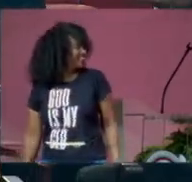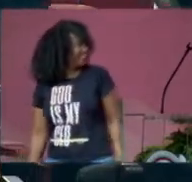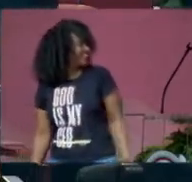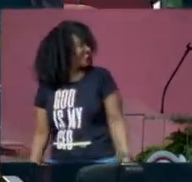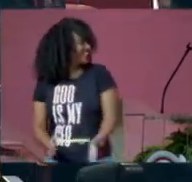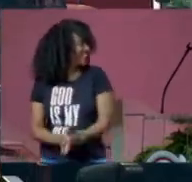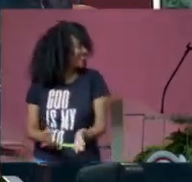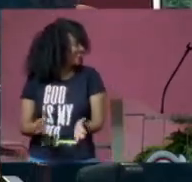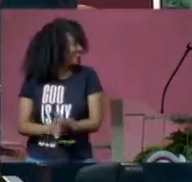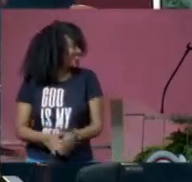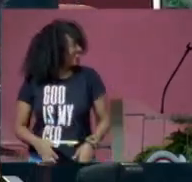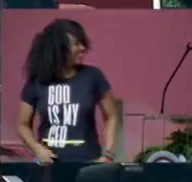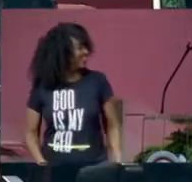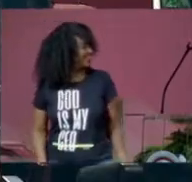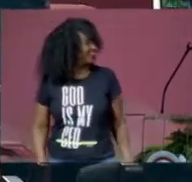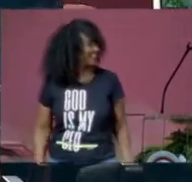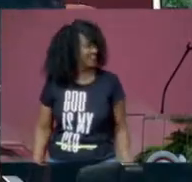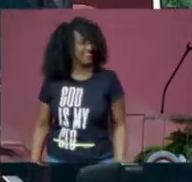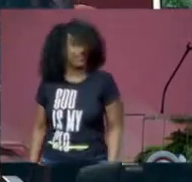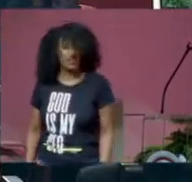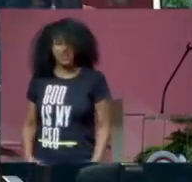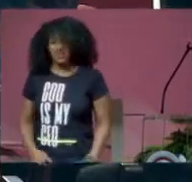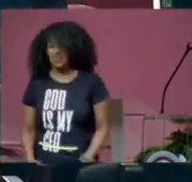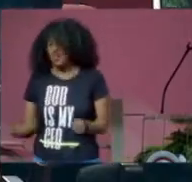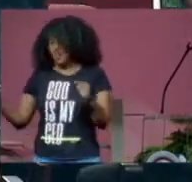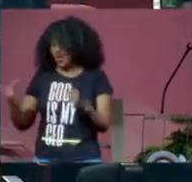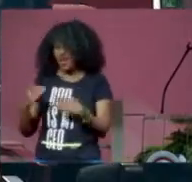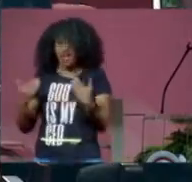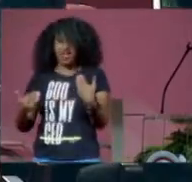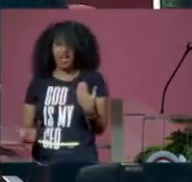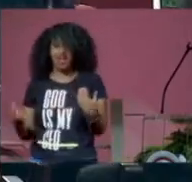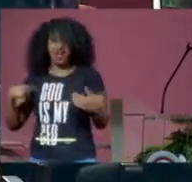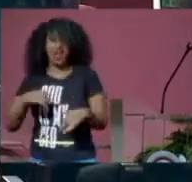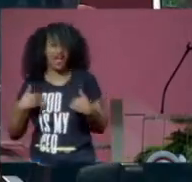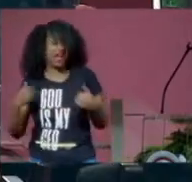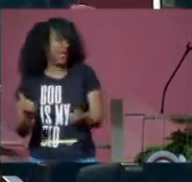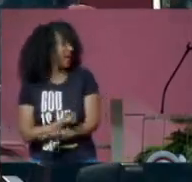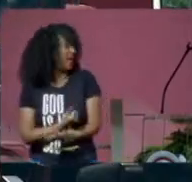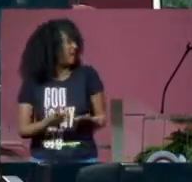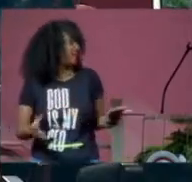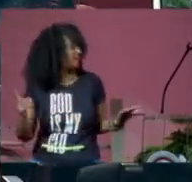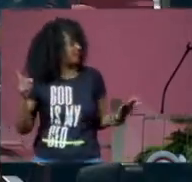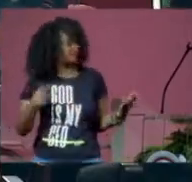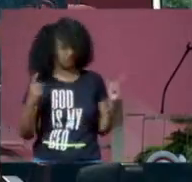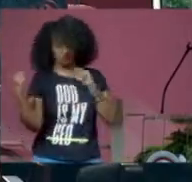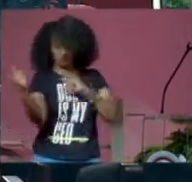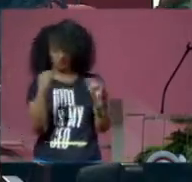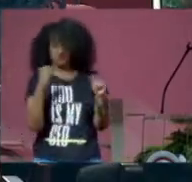Quickly, where you at? Cross the kitchen, not a band. We got everything we need. Critter